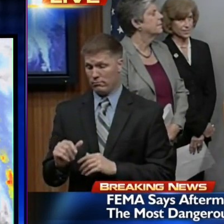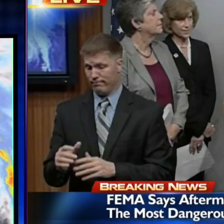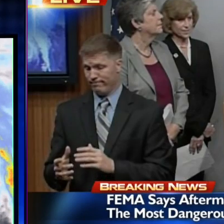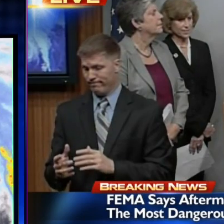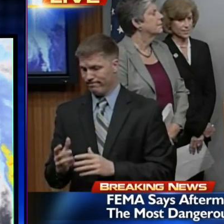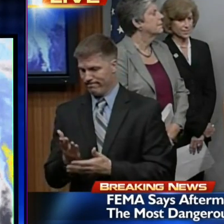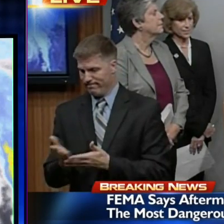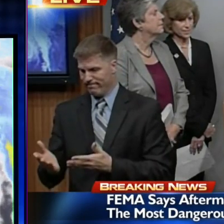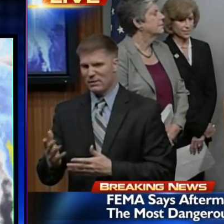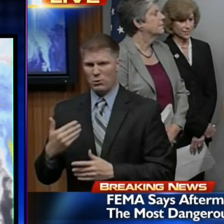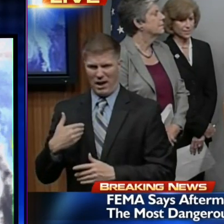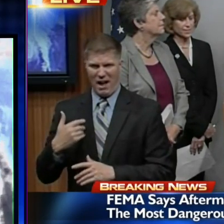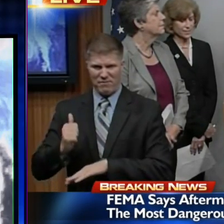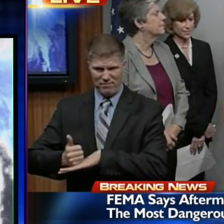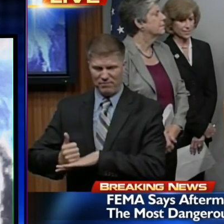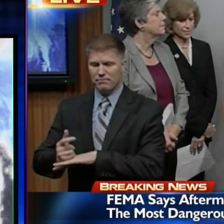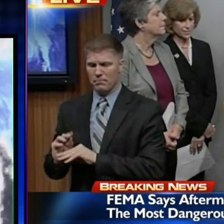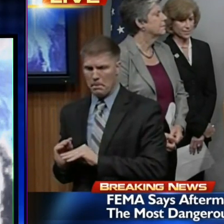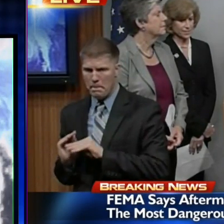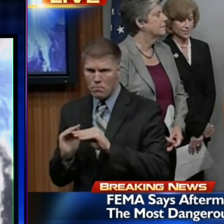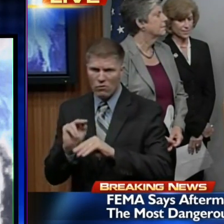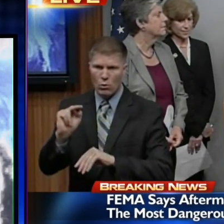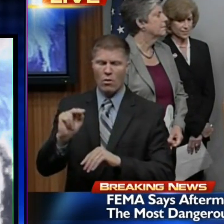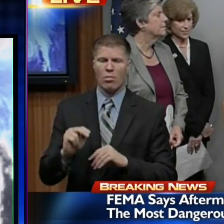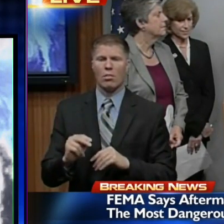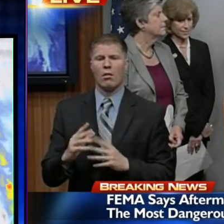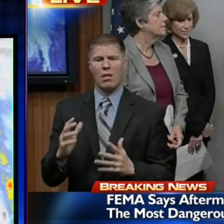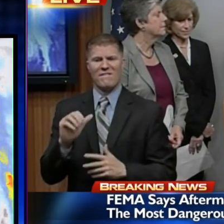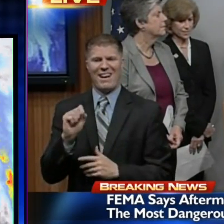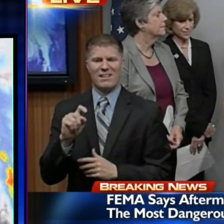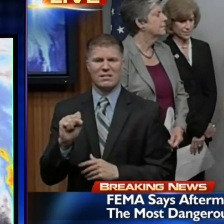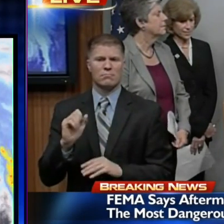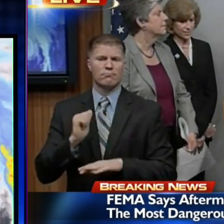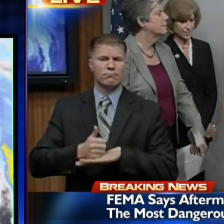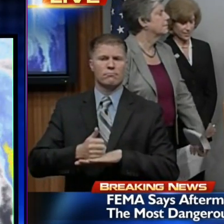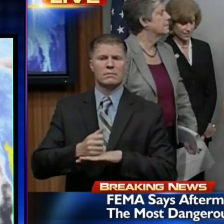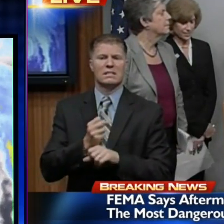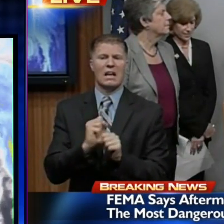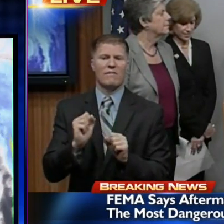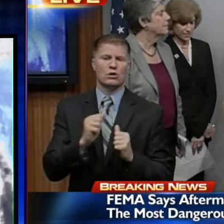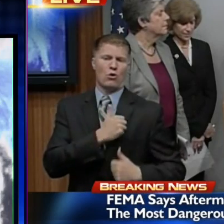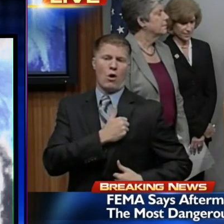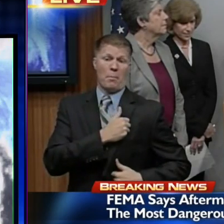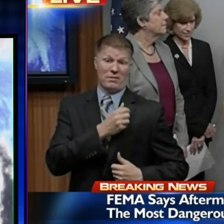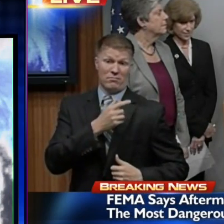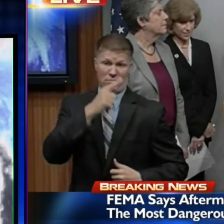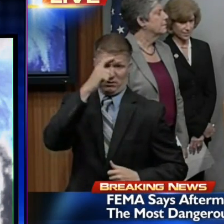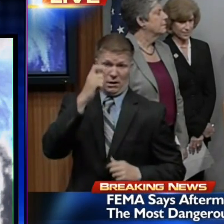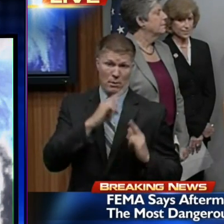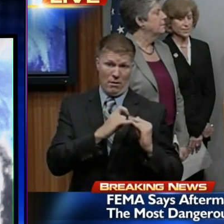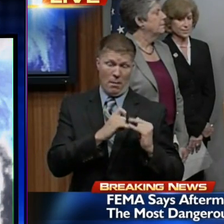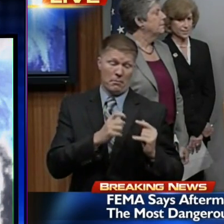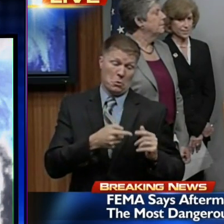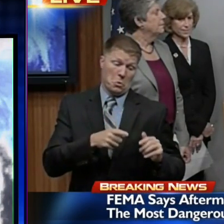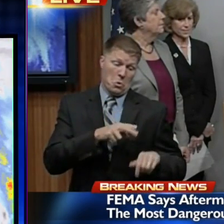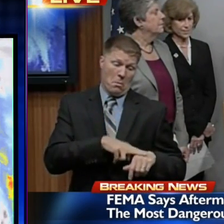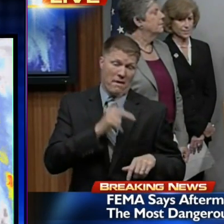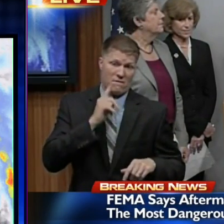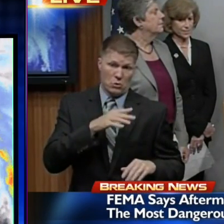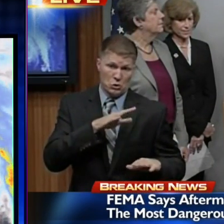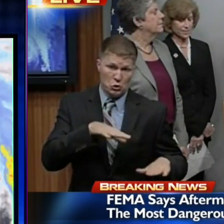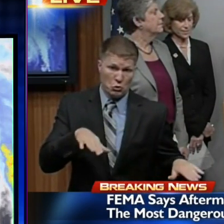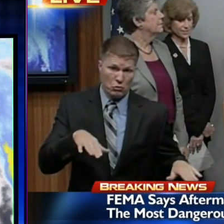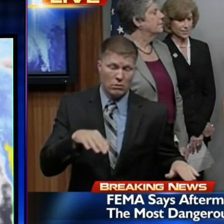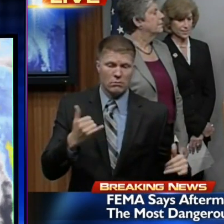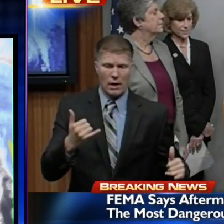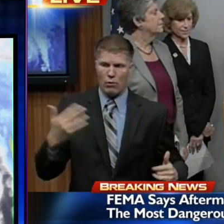and we have put a large asset base at a Salvation Army summer camp, usually used for children in the summer, is now